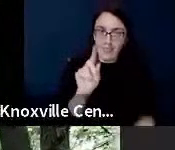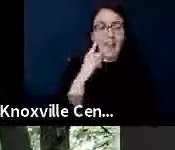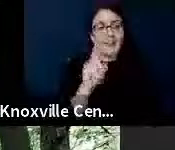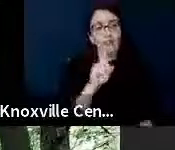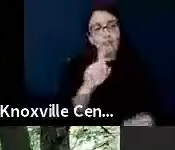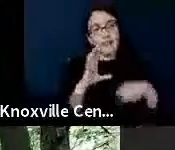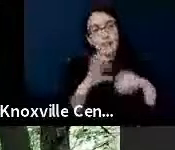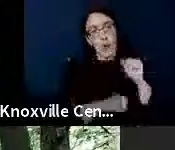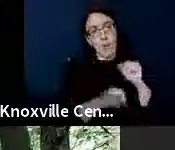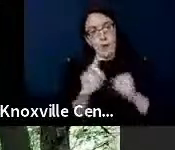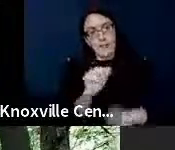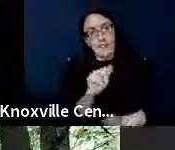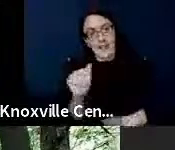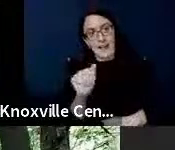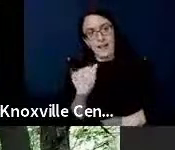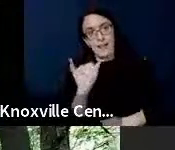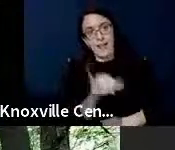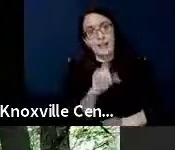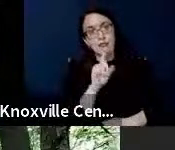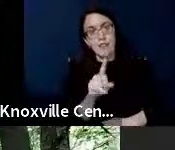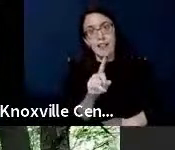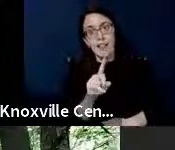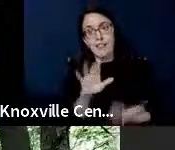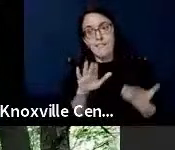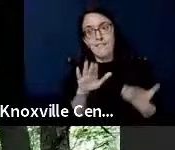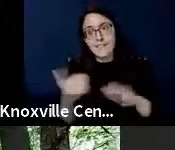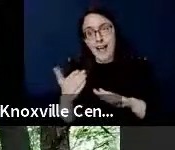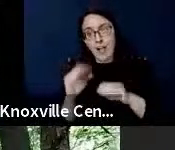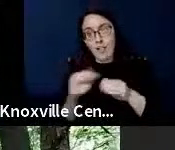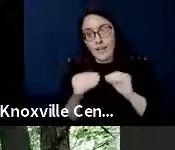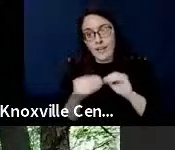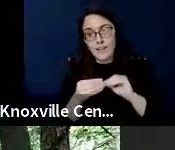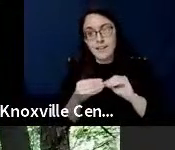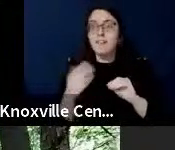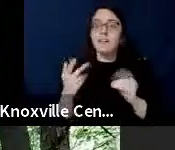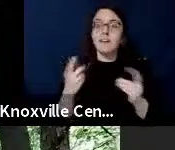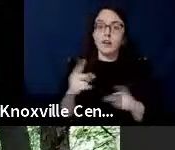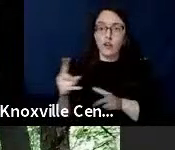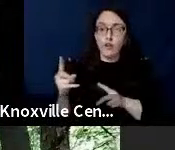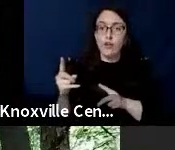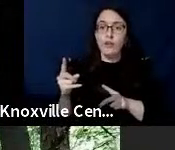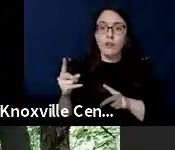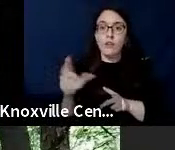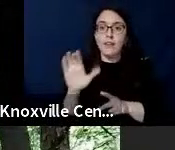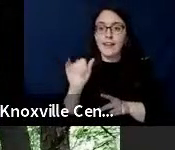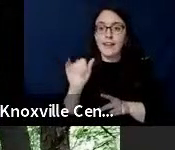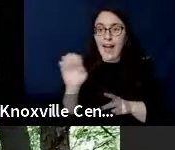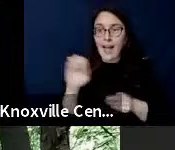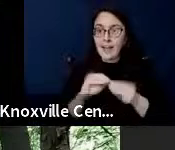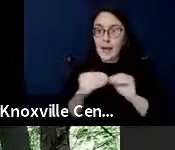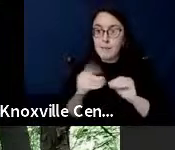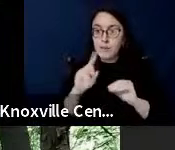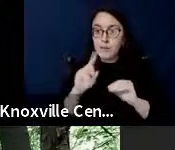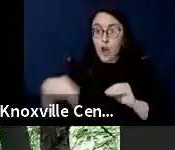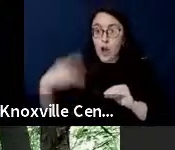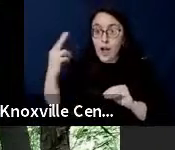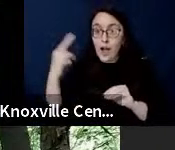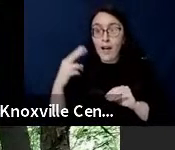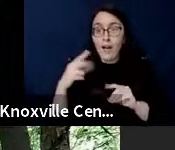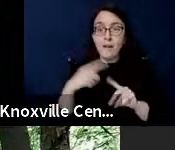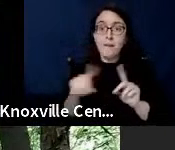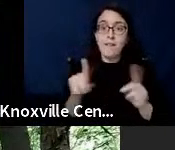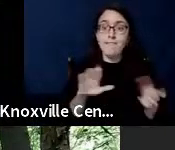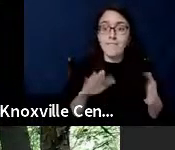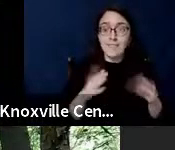data is really the fatalities that have occurred. Our case numbers are really high, but our